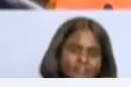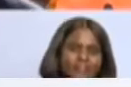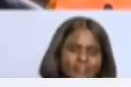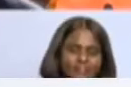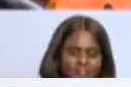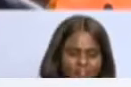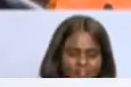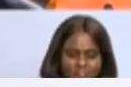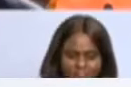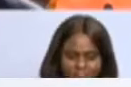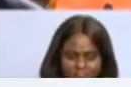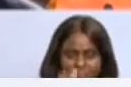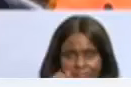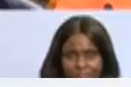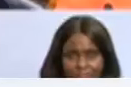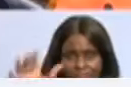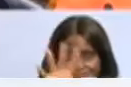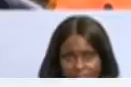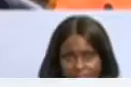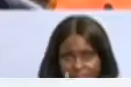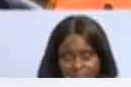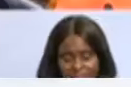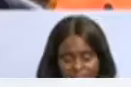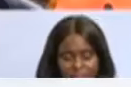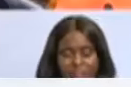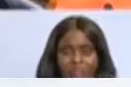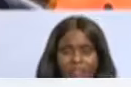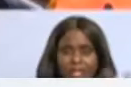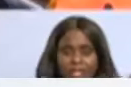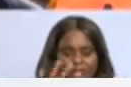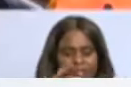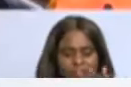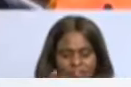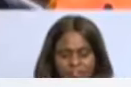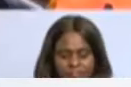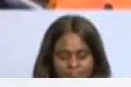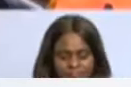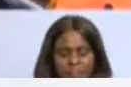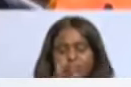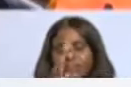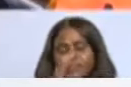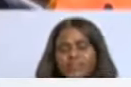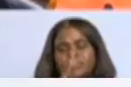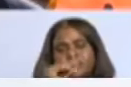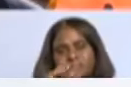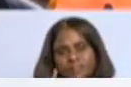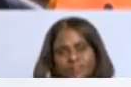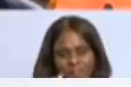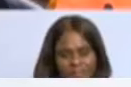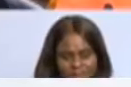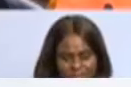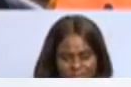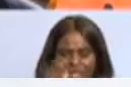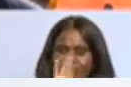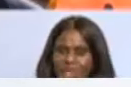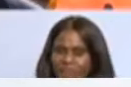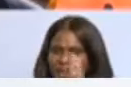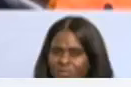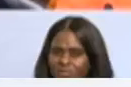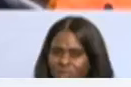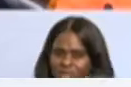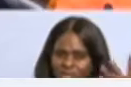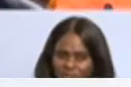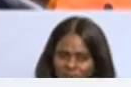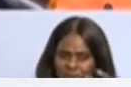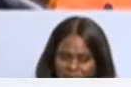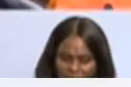region. Yeah. We are a land-linked country, Madam Speaker. We should never use the expression that we're a